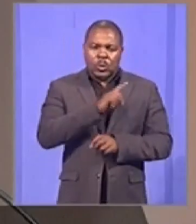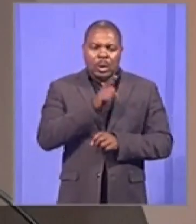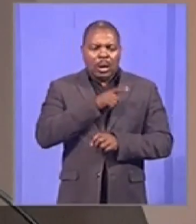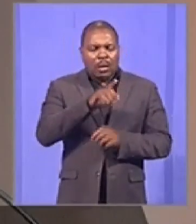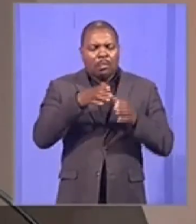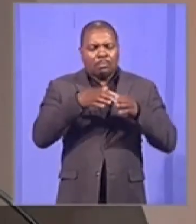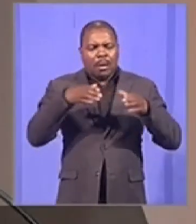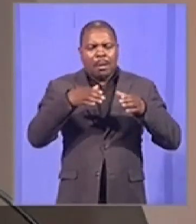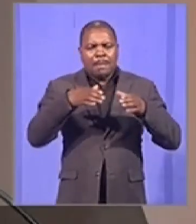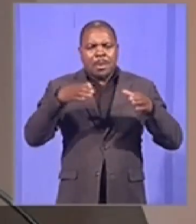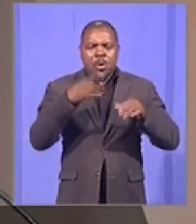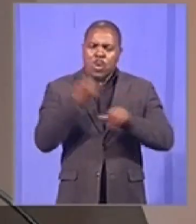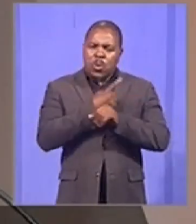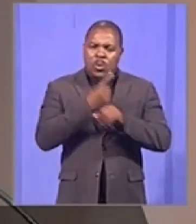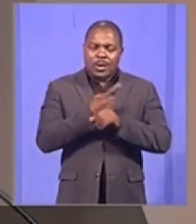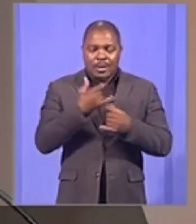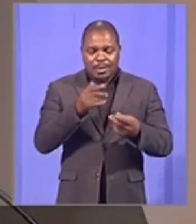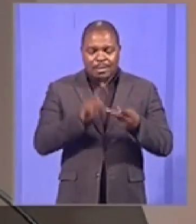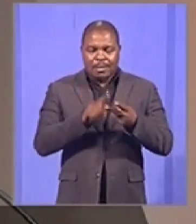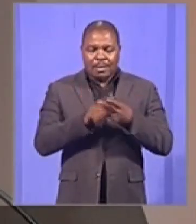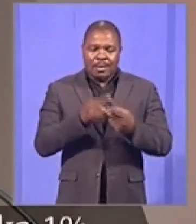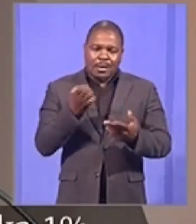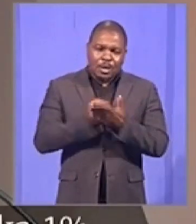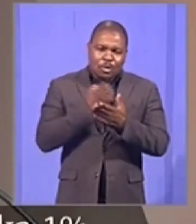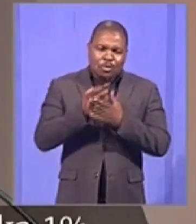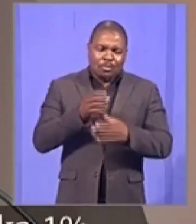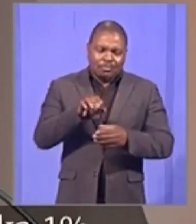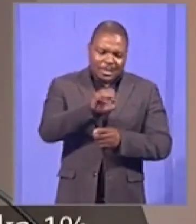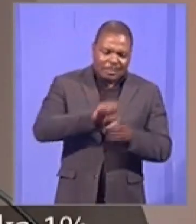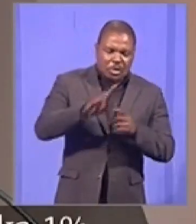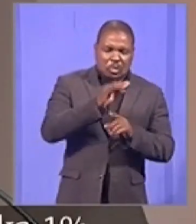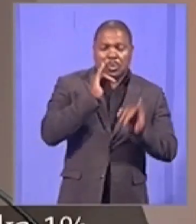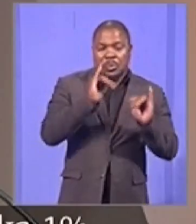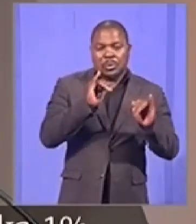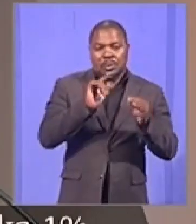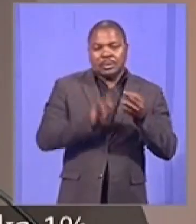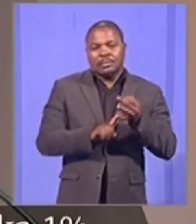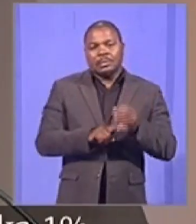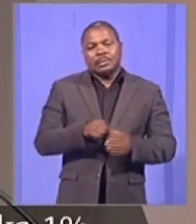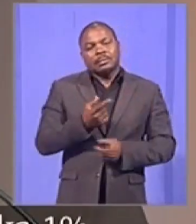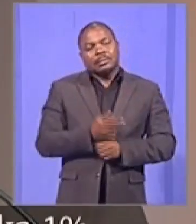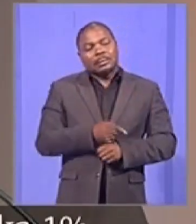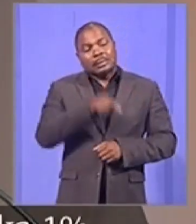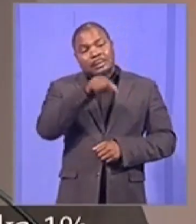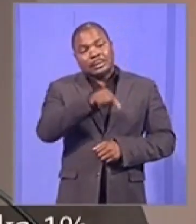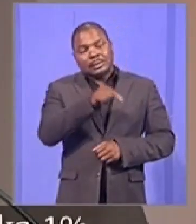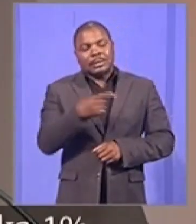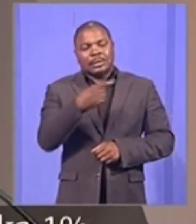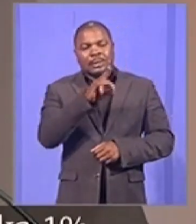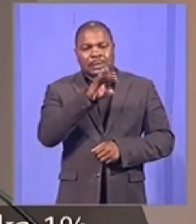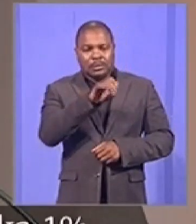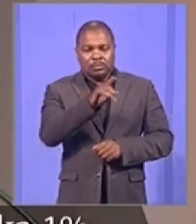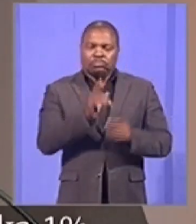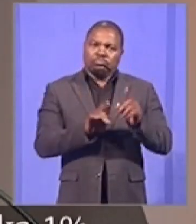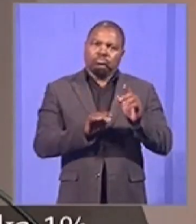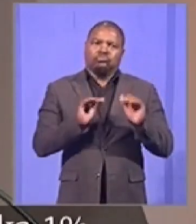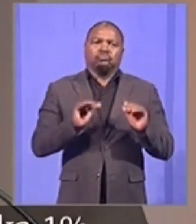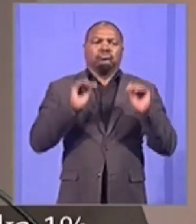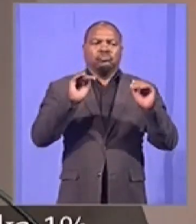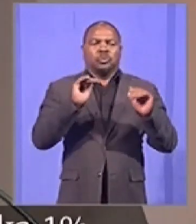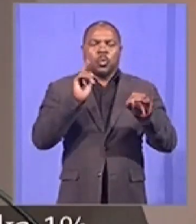system, tough economic conditions, the GDE registered significant achievements in the delivery of